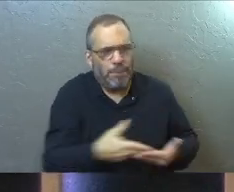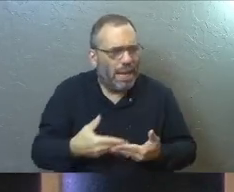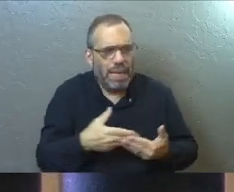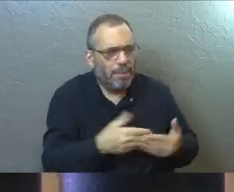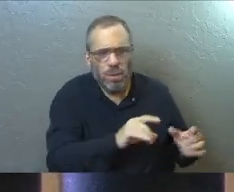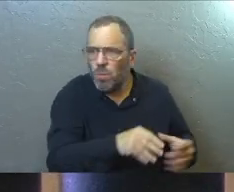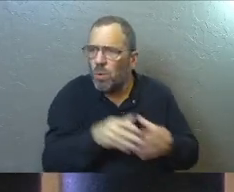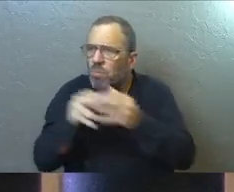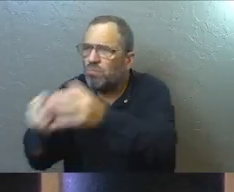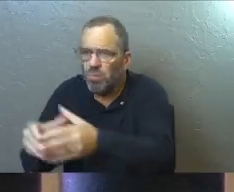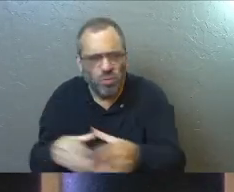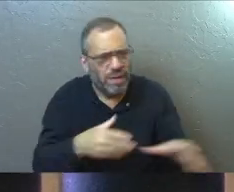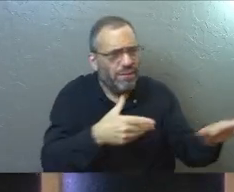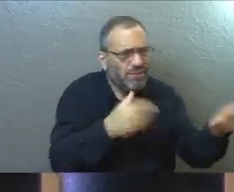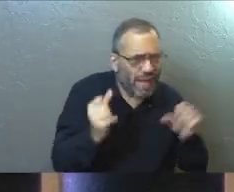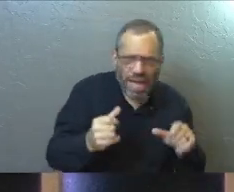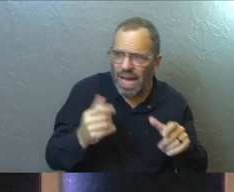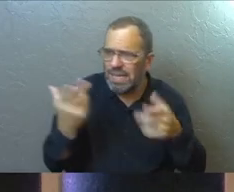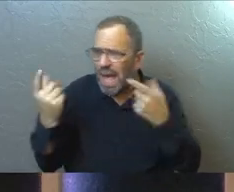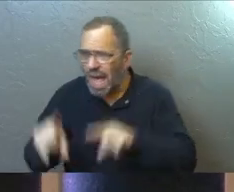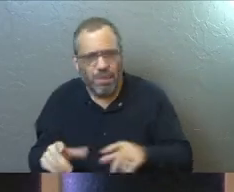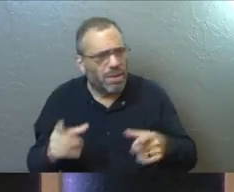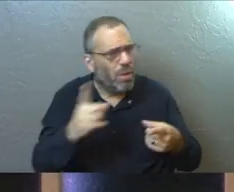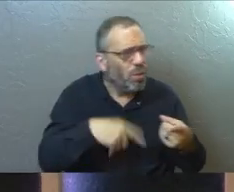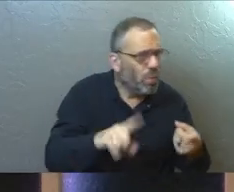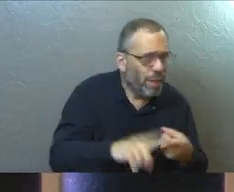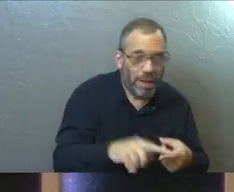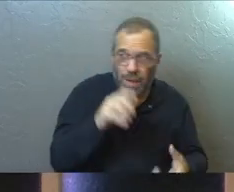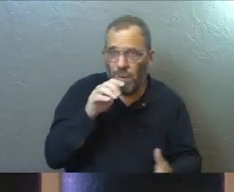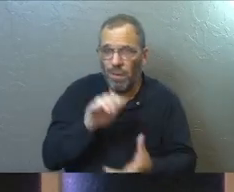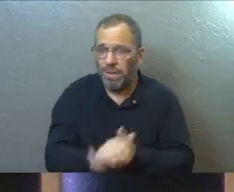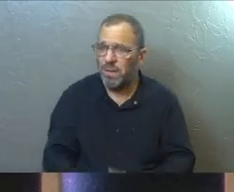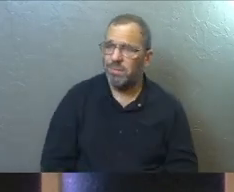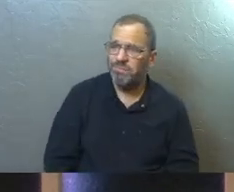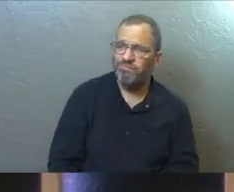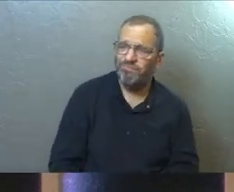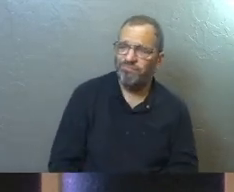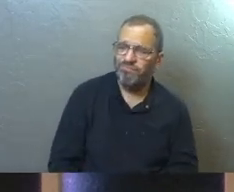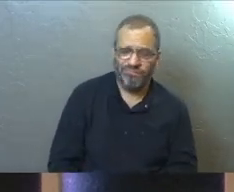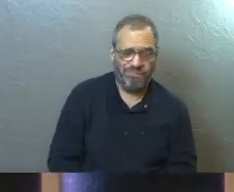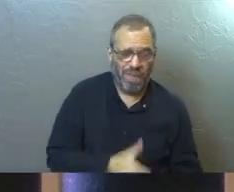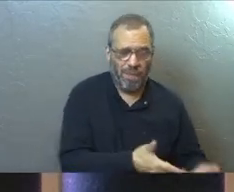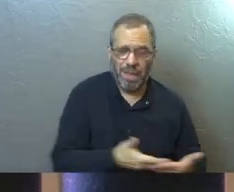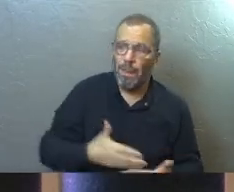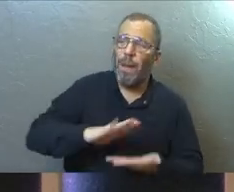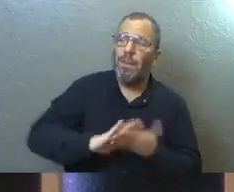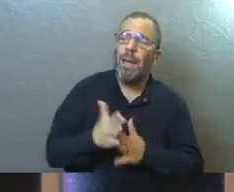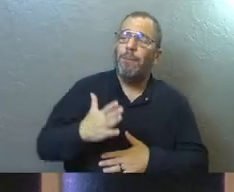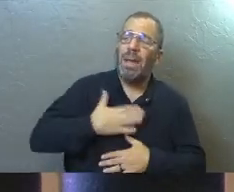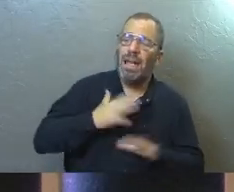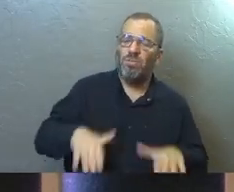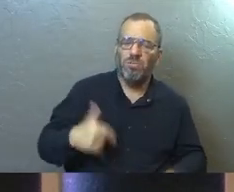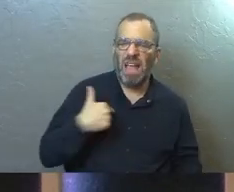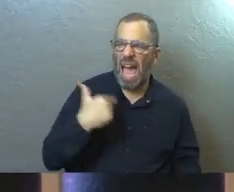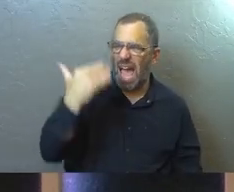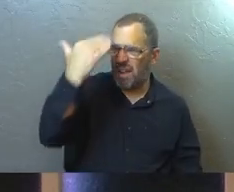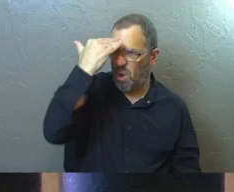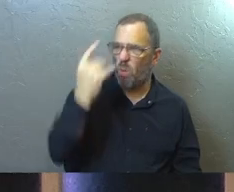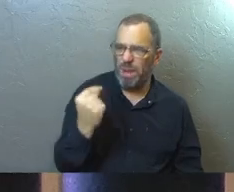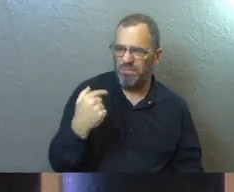is going to go to, and how quickly do you think this is going to happen? And she looks at him and says, this baby has become my child. I know it.